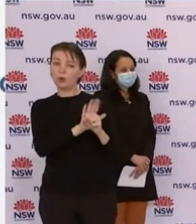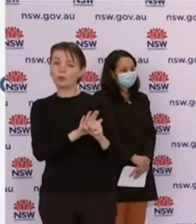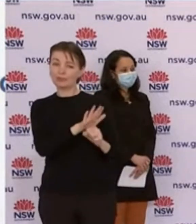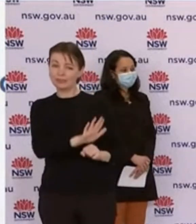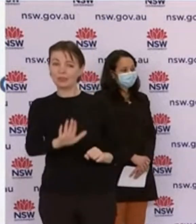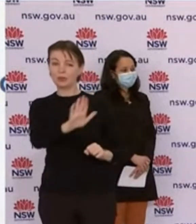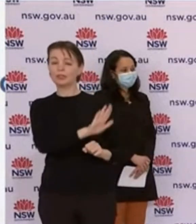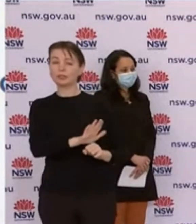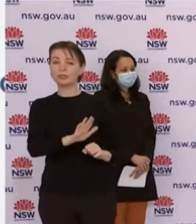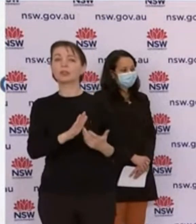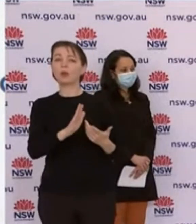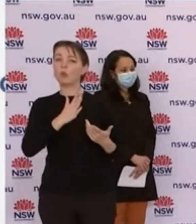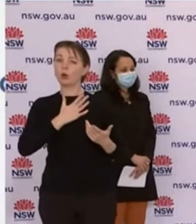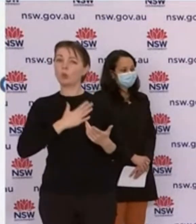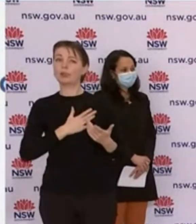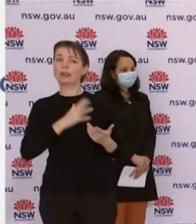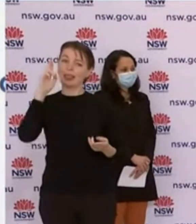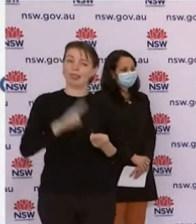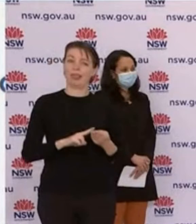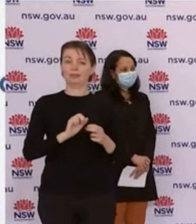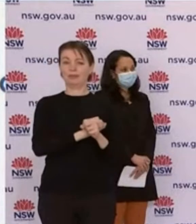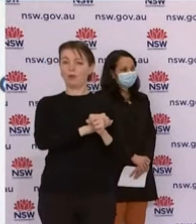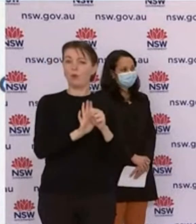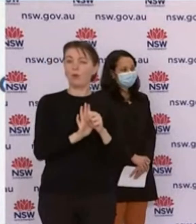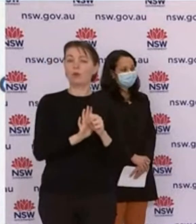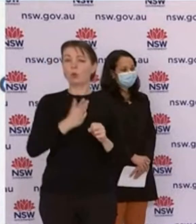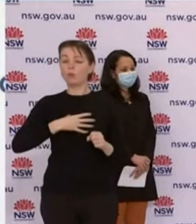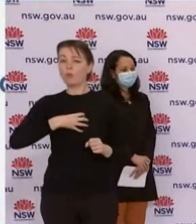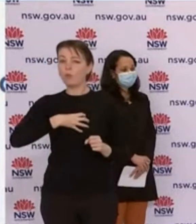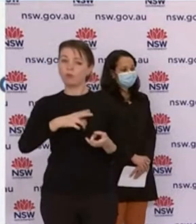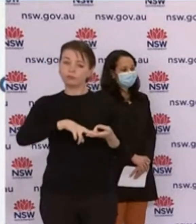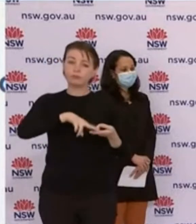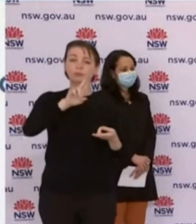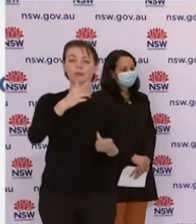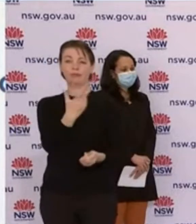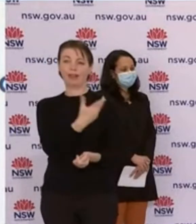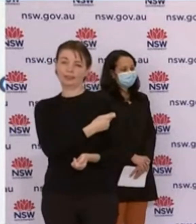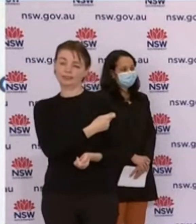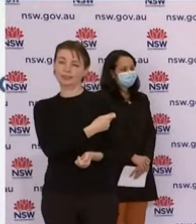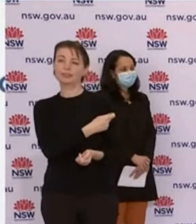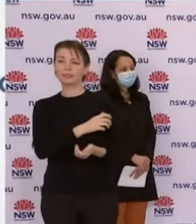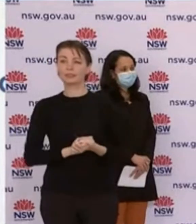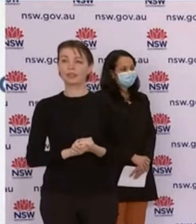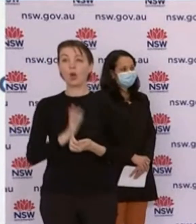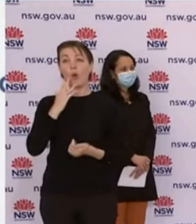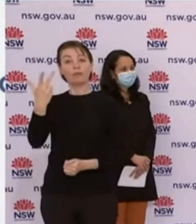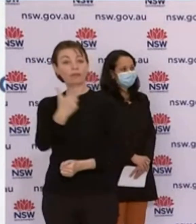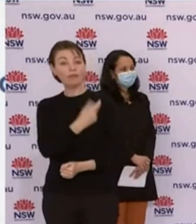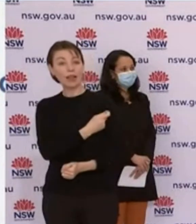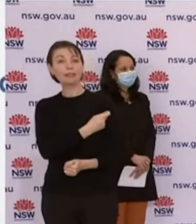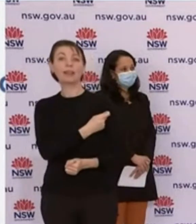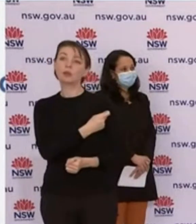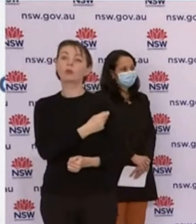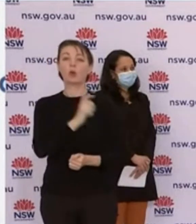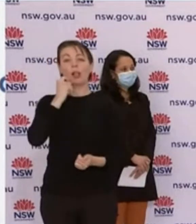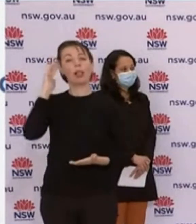we would like to see less cases. I mean, that would be preferential, because then it means you're less likely to have